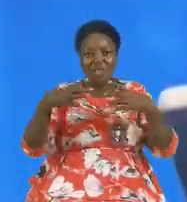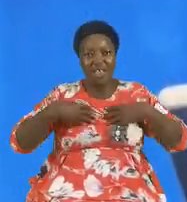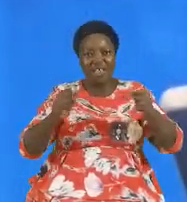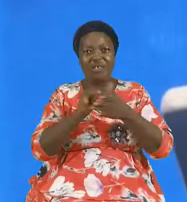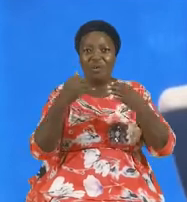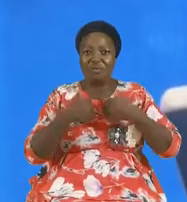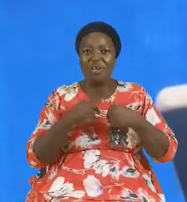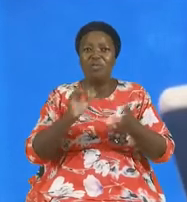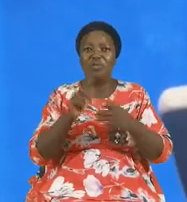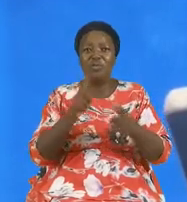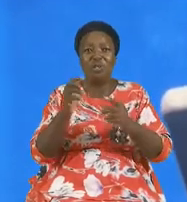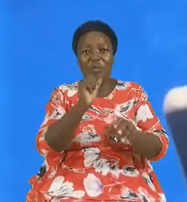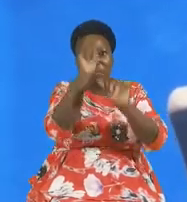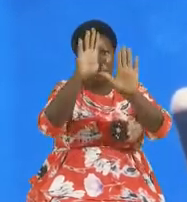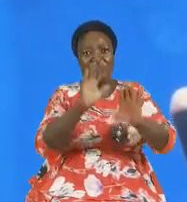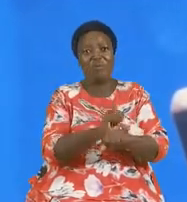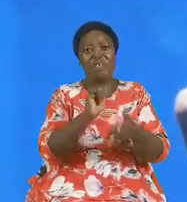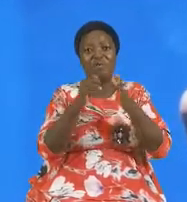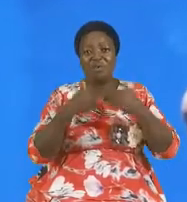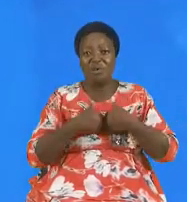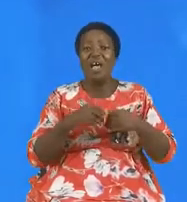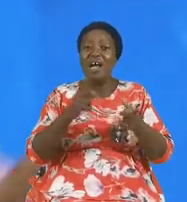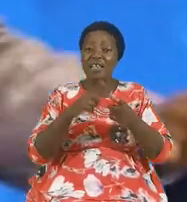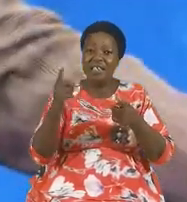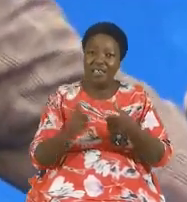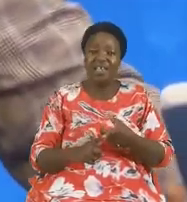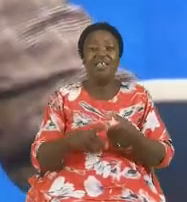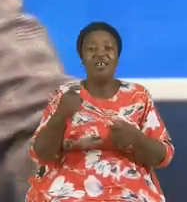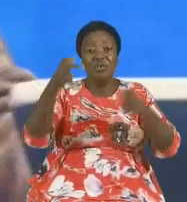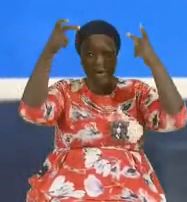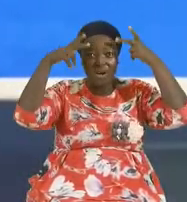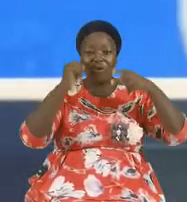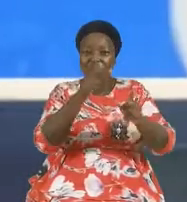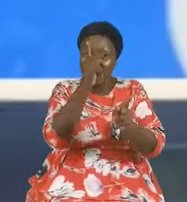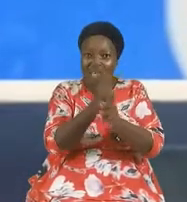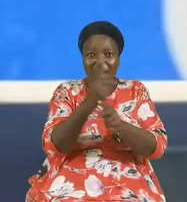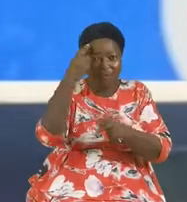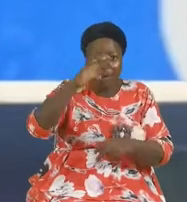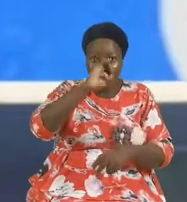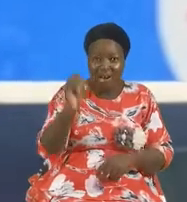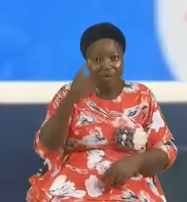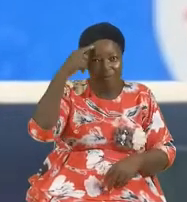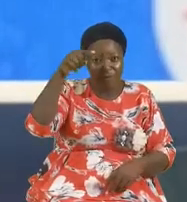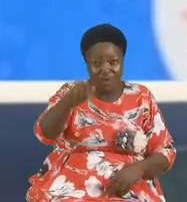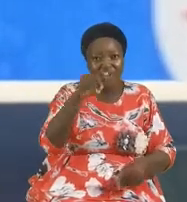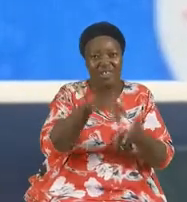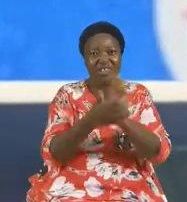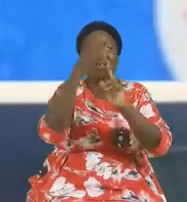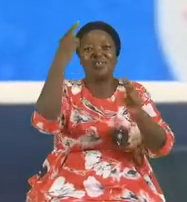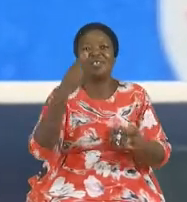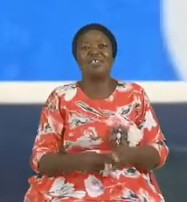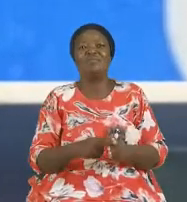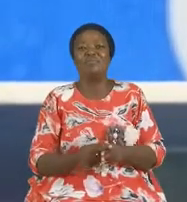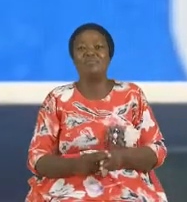got, to the healing you have got, to the miracle you have got, and your crown will be preserved